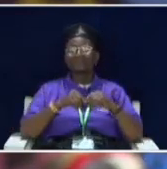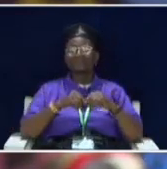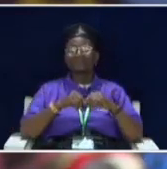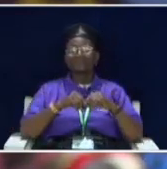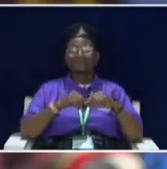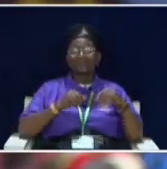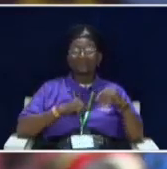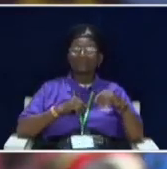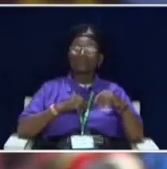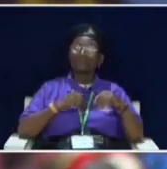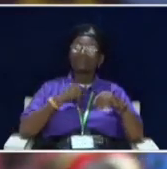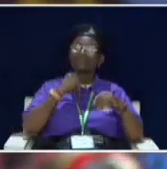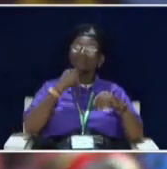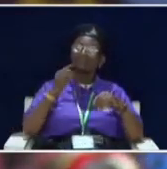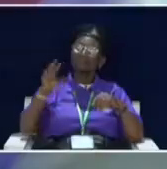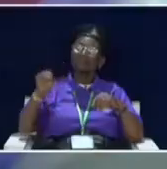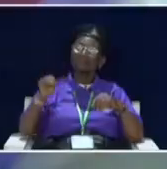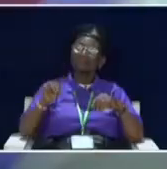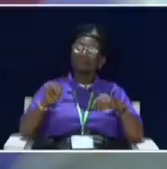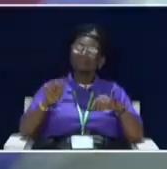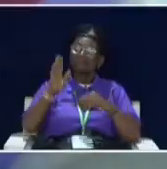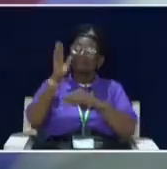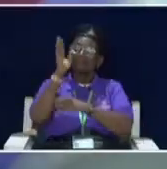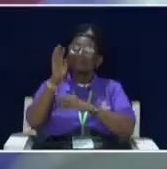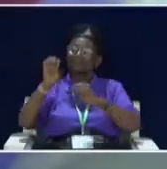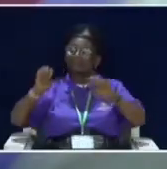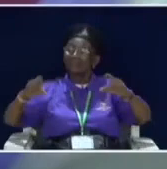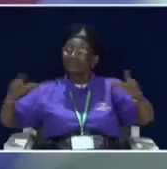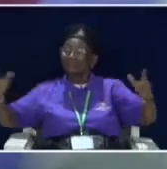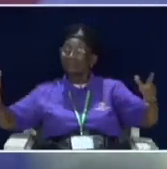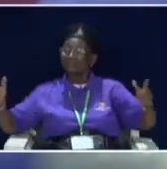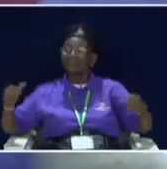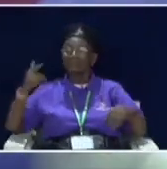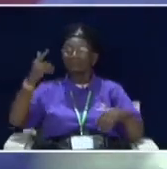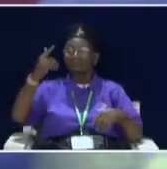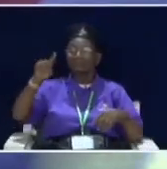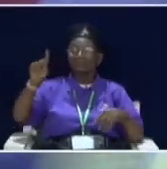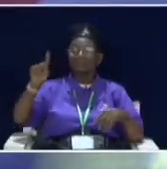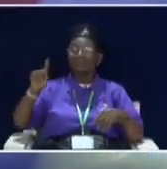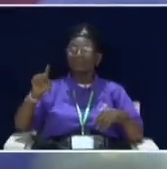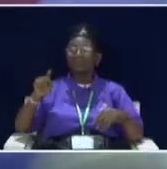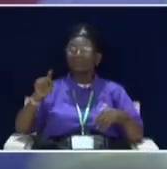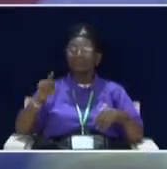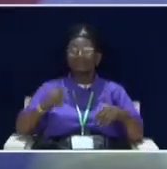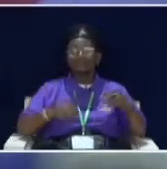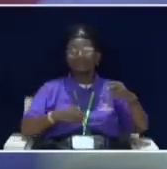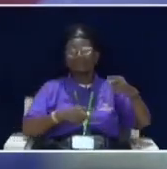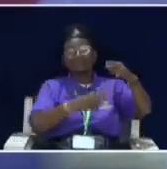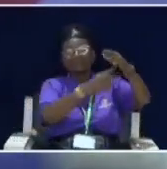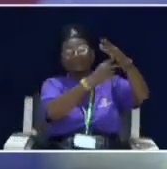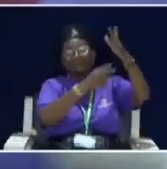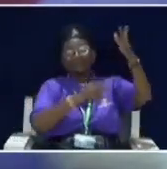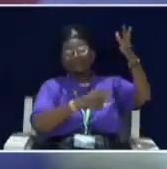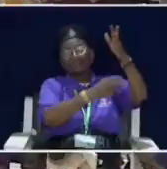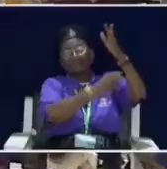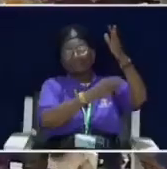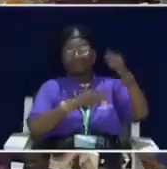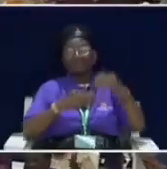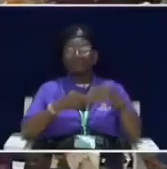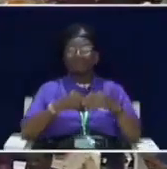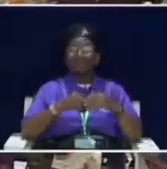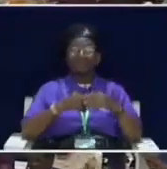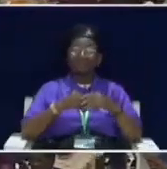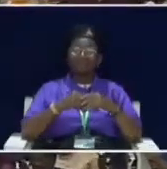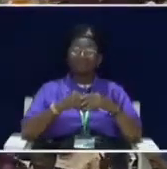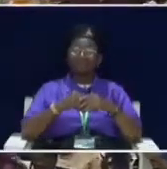I said, "God expanded the bridge." Mo wa so fun pe Olorun fe afara na se gbe ni.